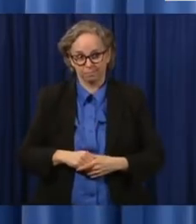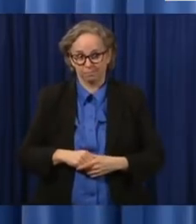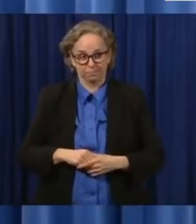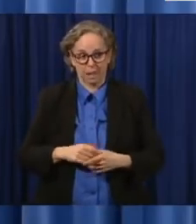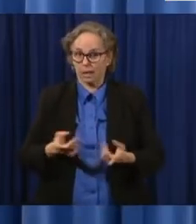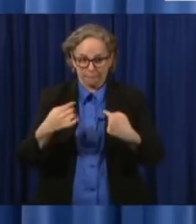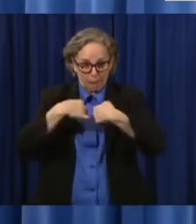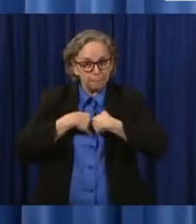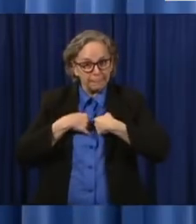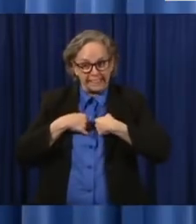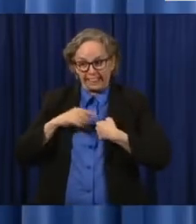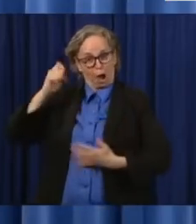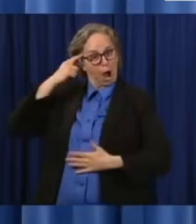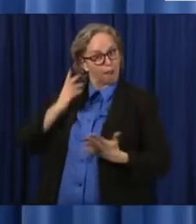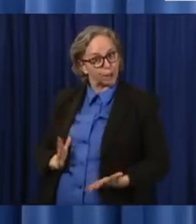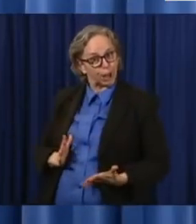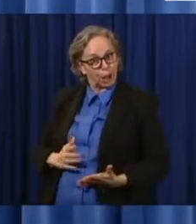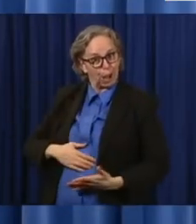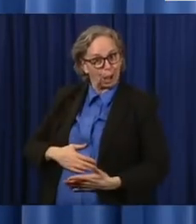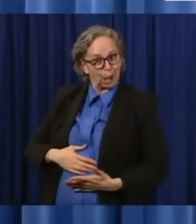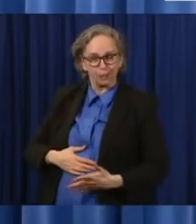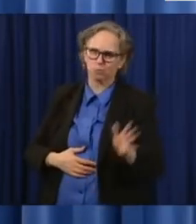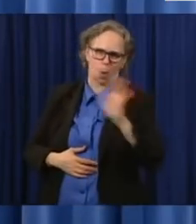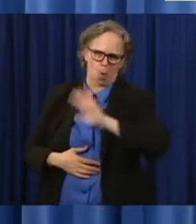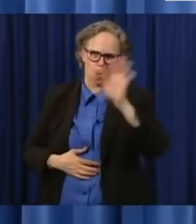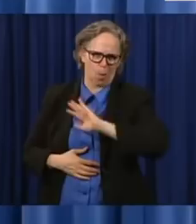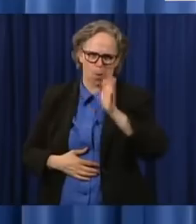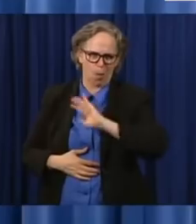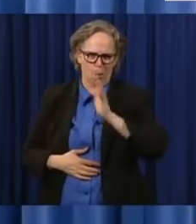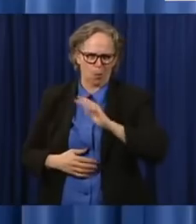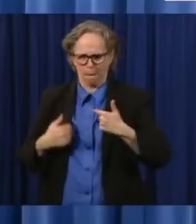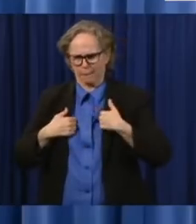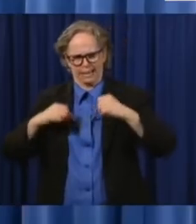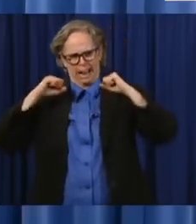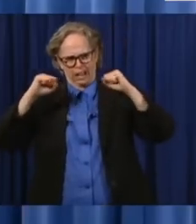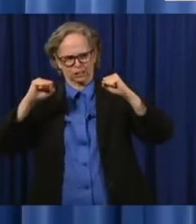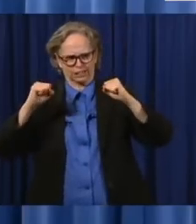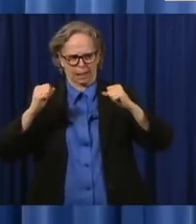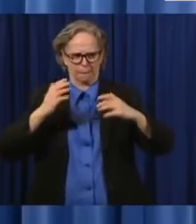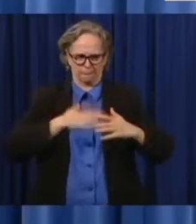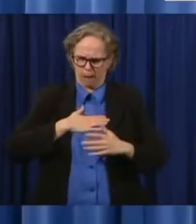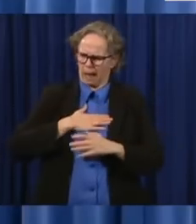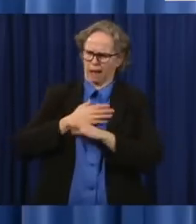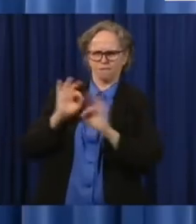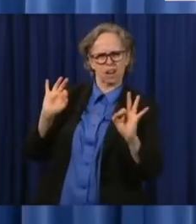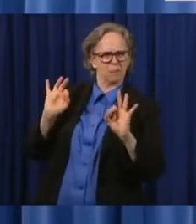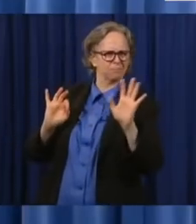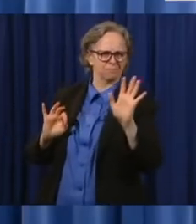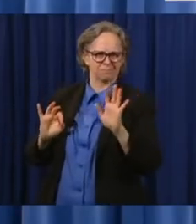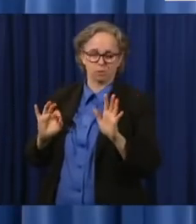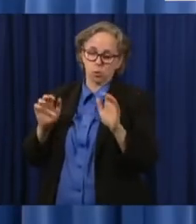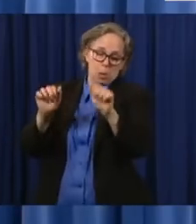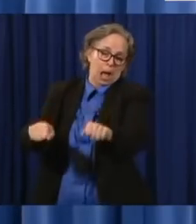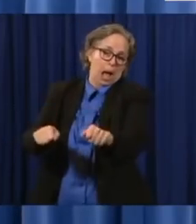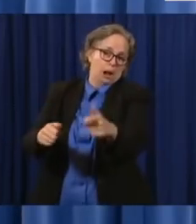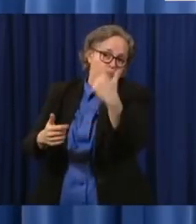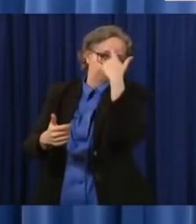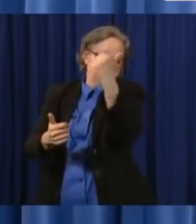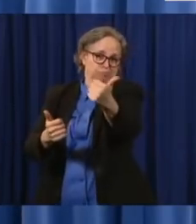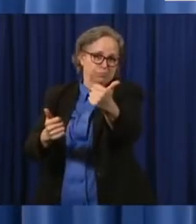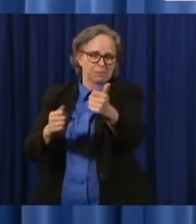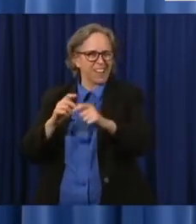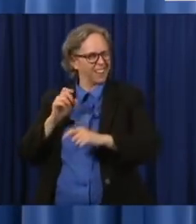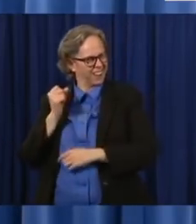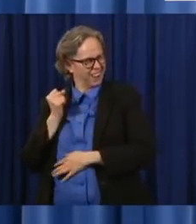about, me exercising my individual freedom. You can do it, but it seems to me from